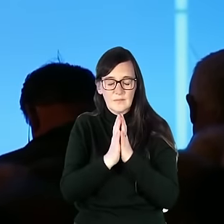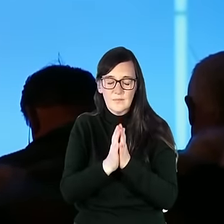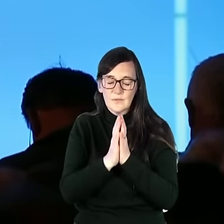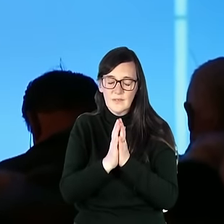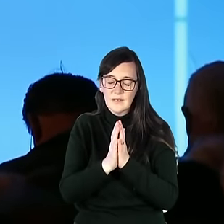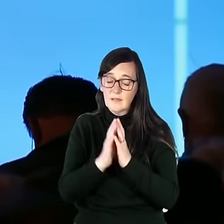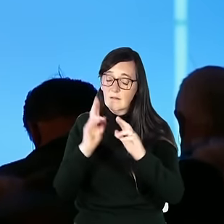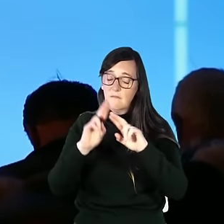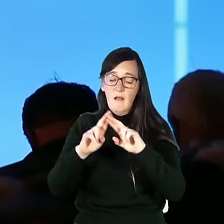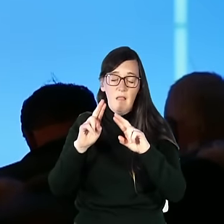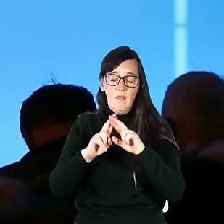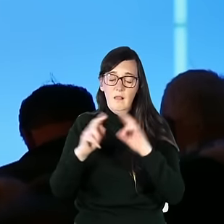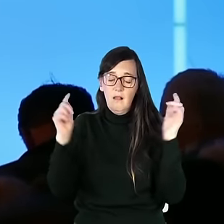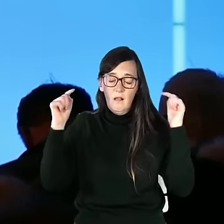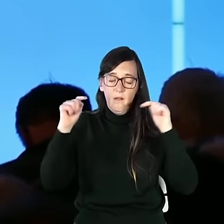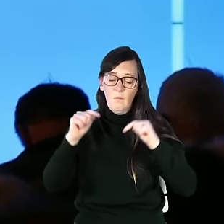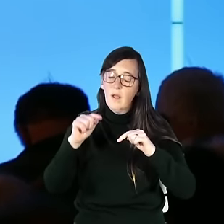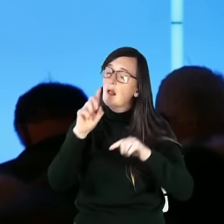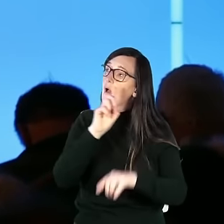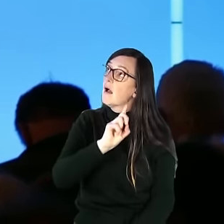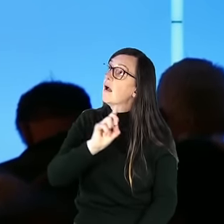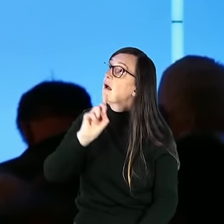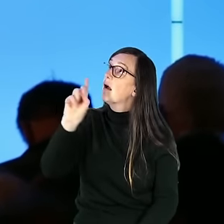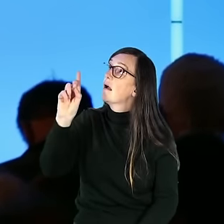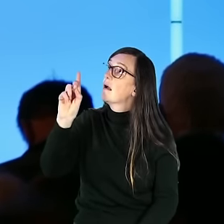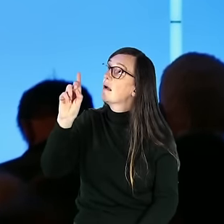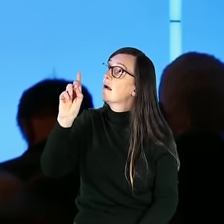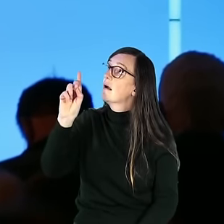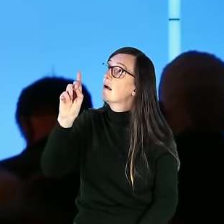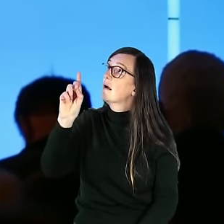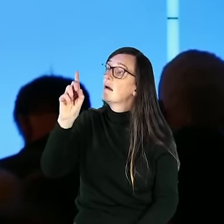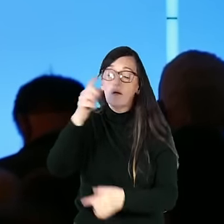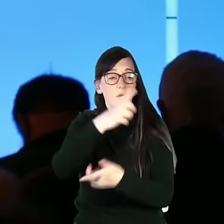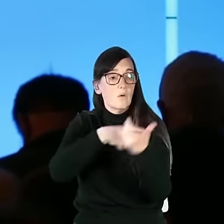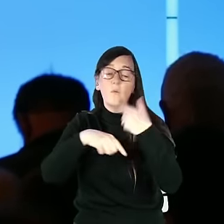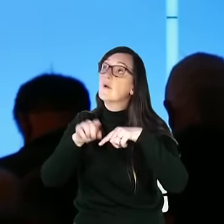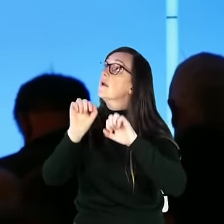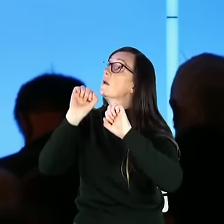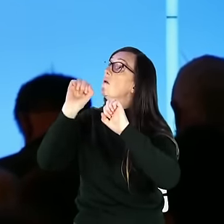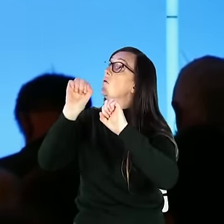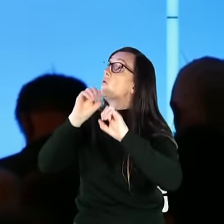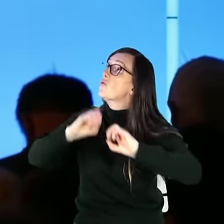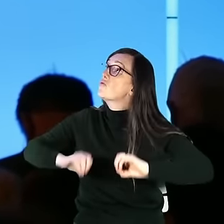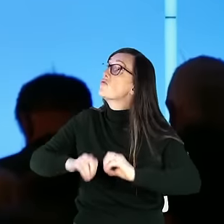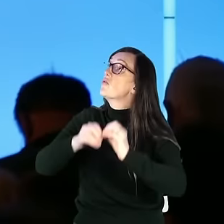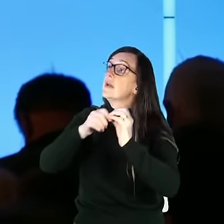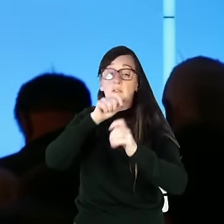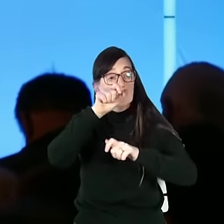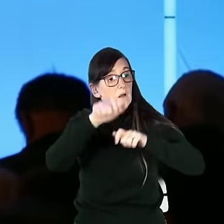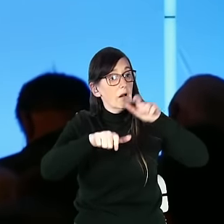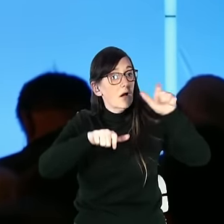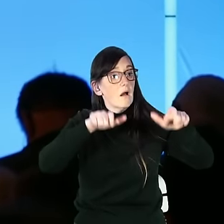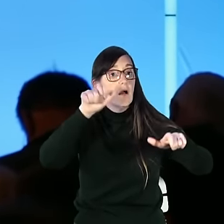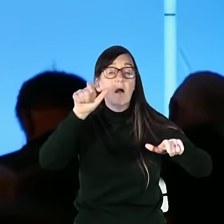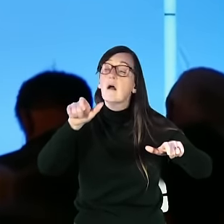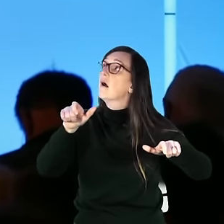Father, we come to you tonight as your creatures in this world that you've made, your creation.